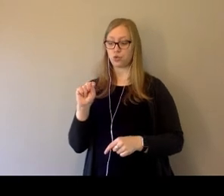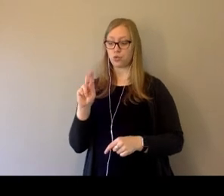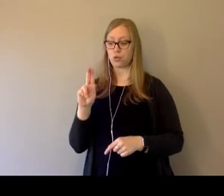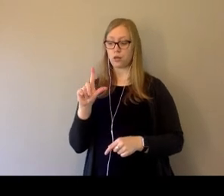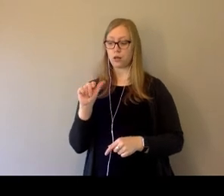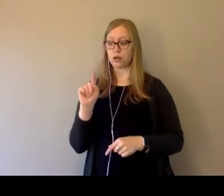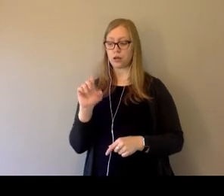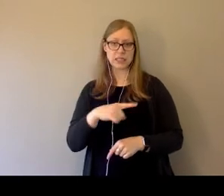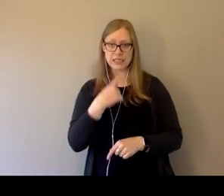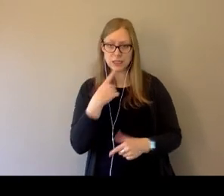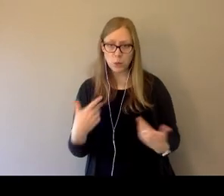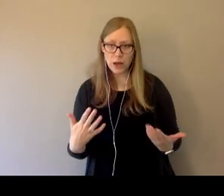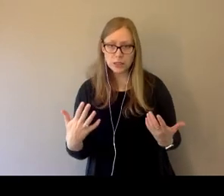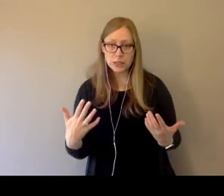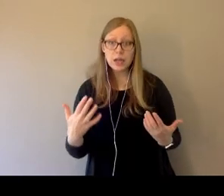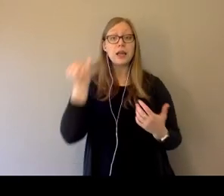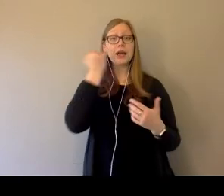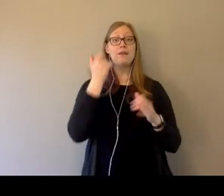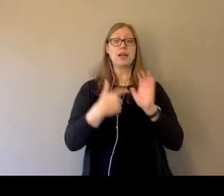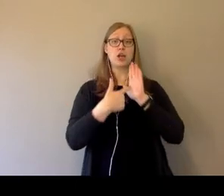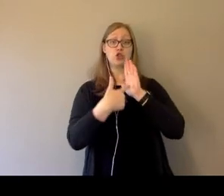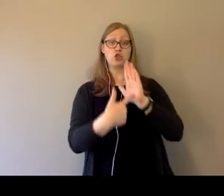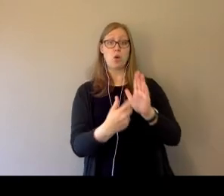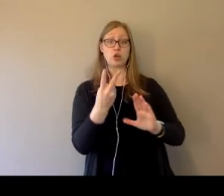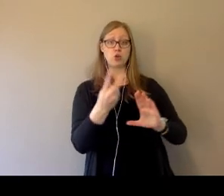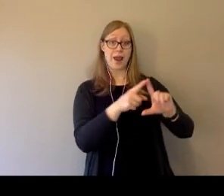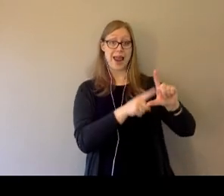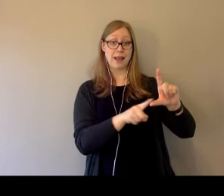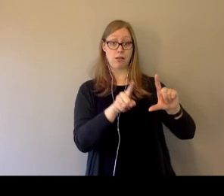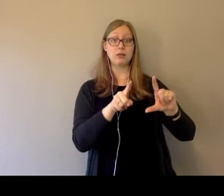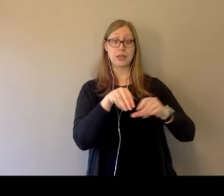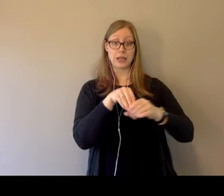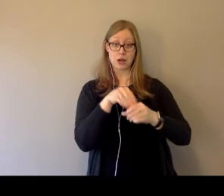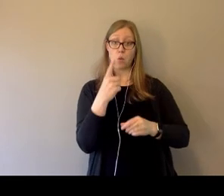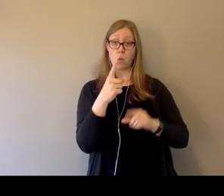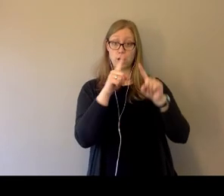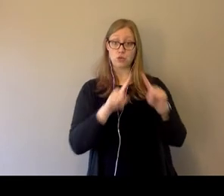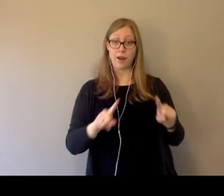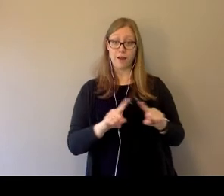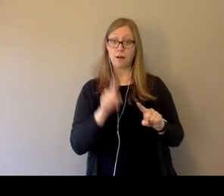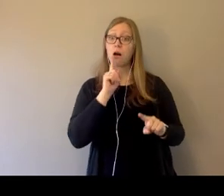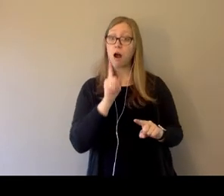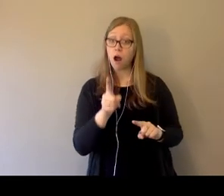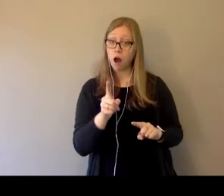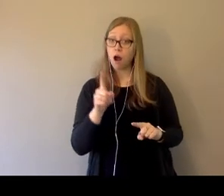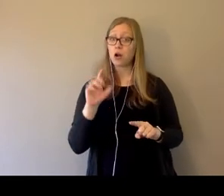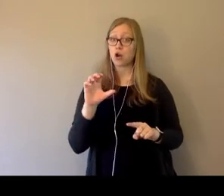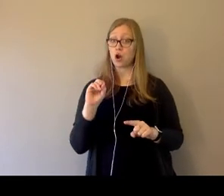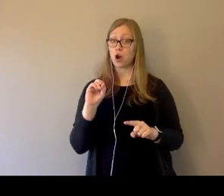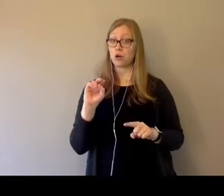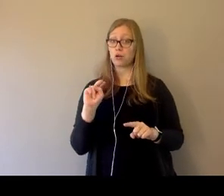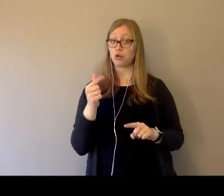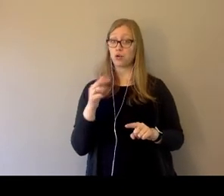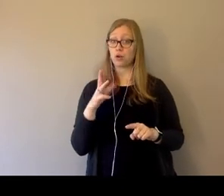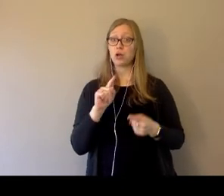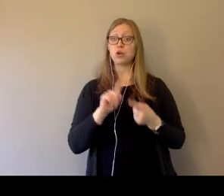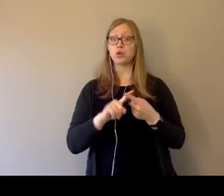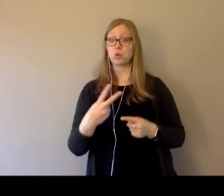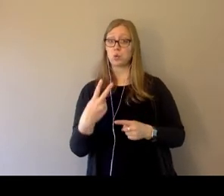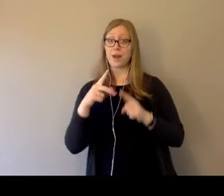It says that if I can show that two angles in one triangle are congruent to two angles in another triangle, then I